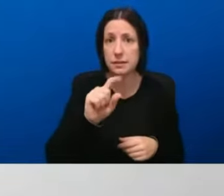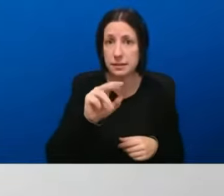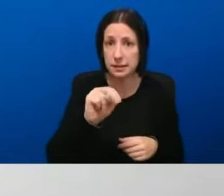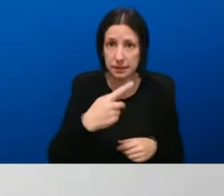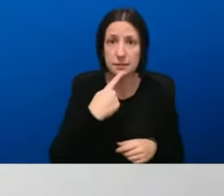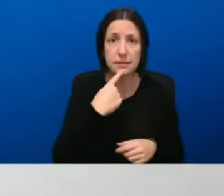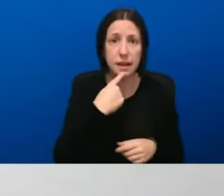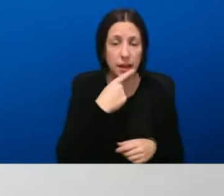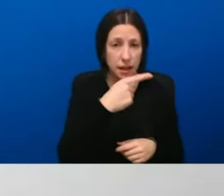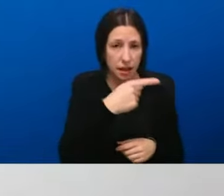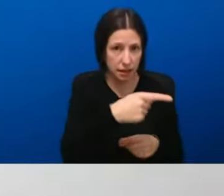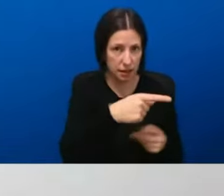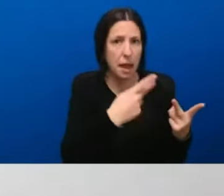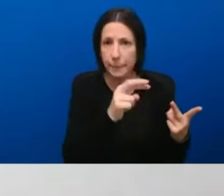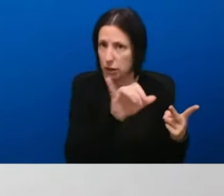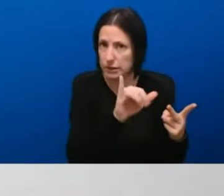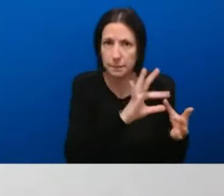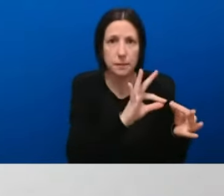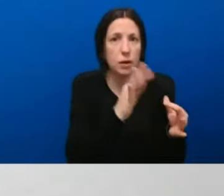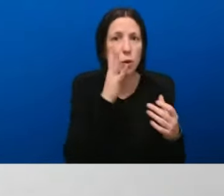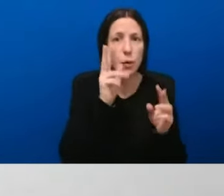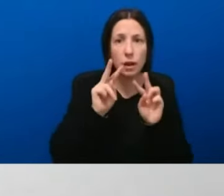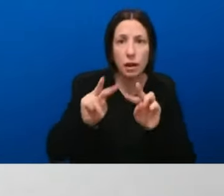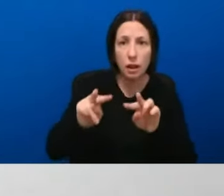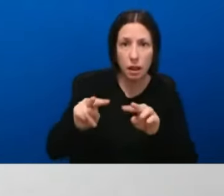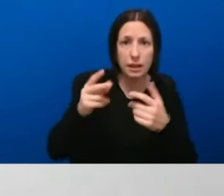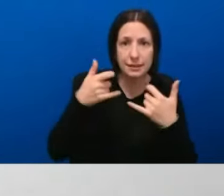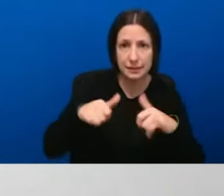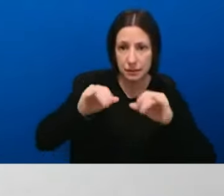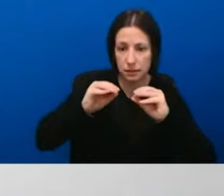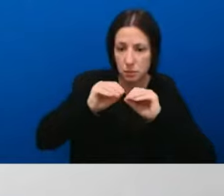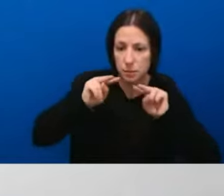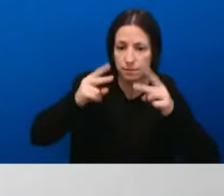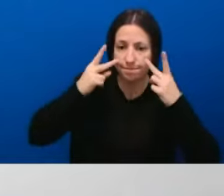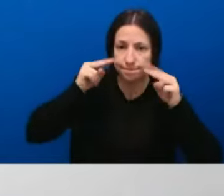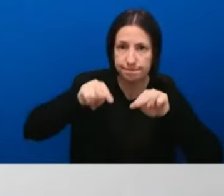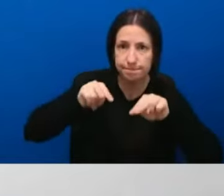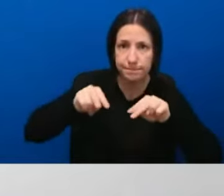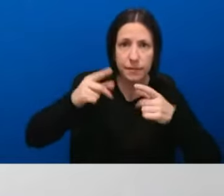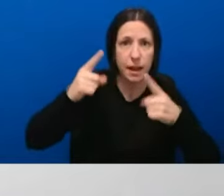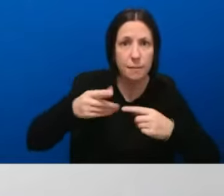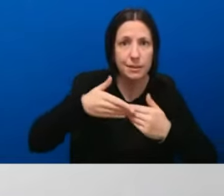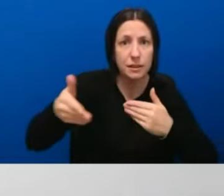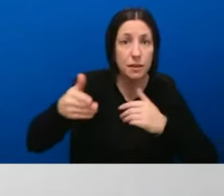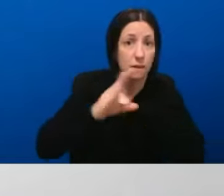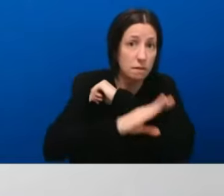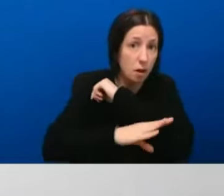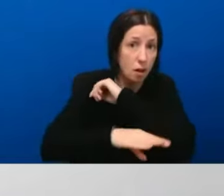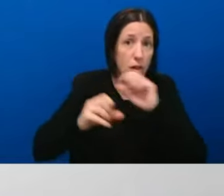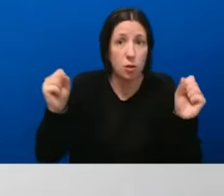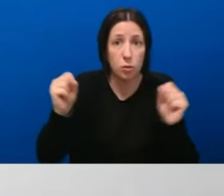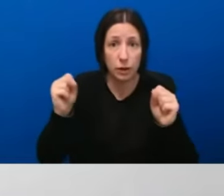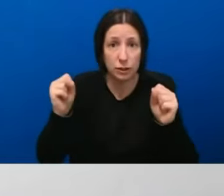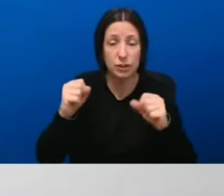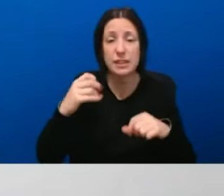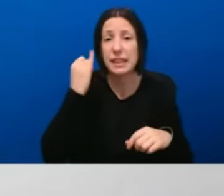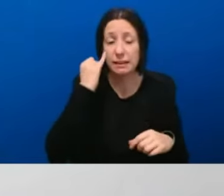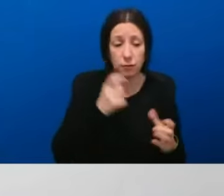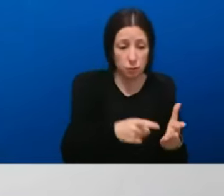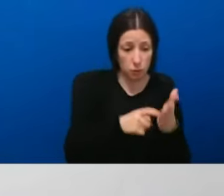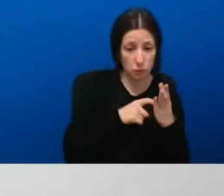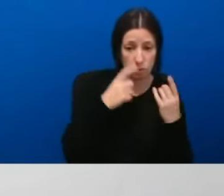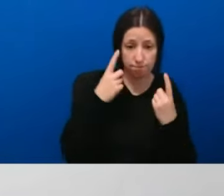drought is serious and so is Peter. We will continue to monitor it throughout the fall and into the winter, and action